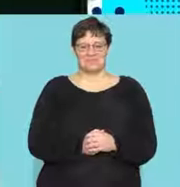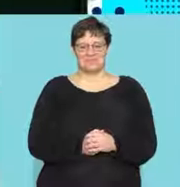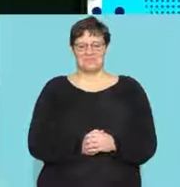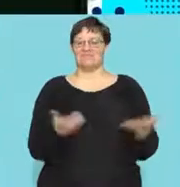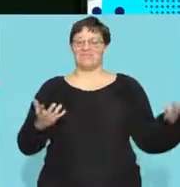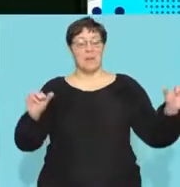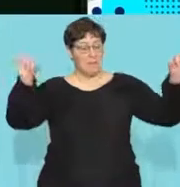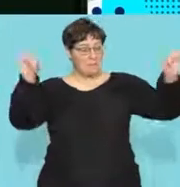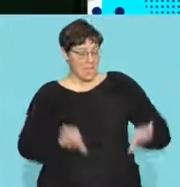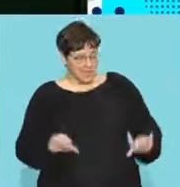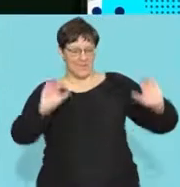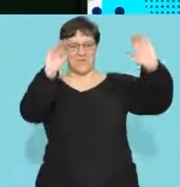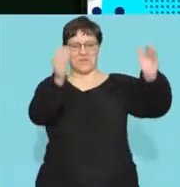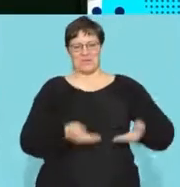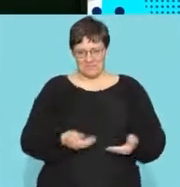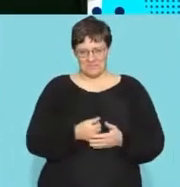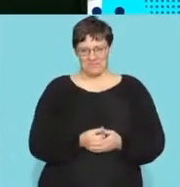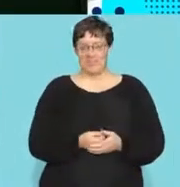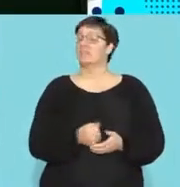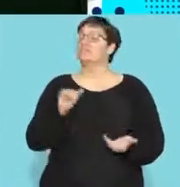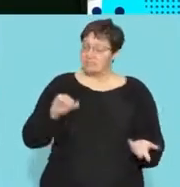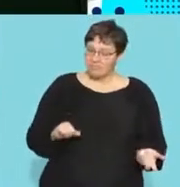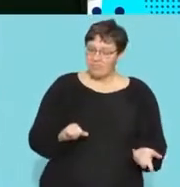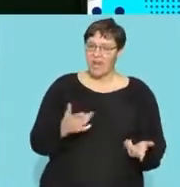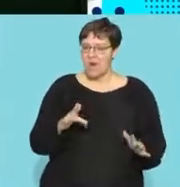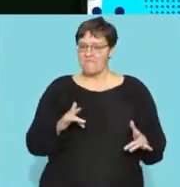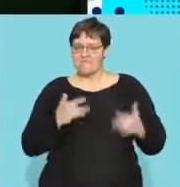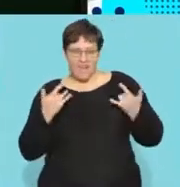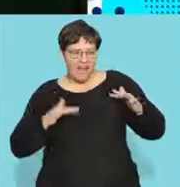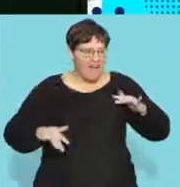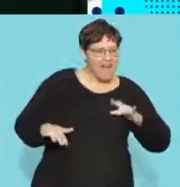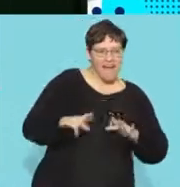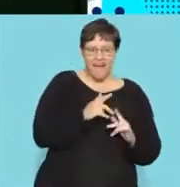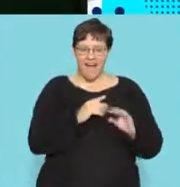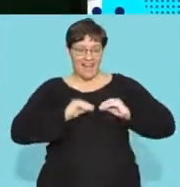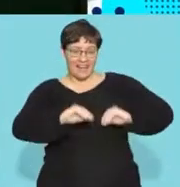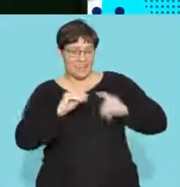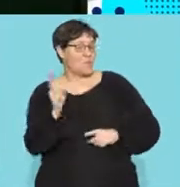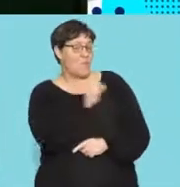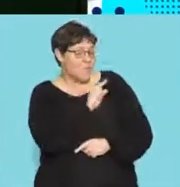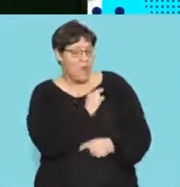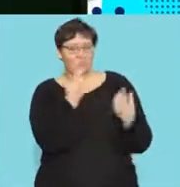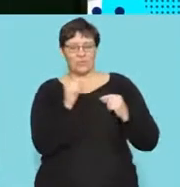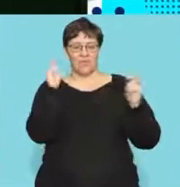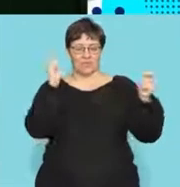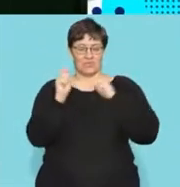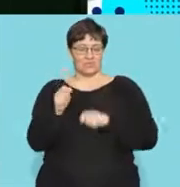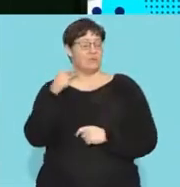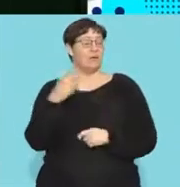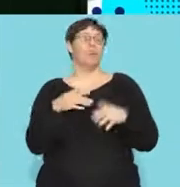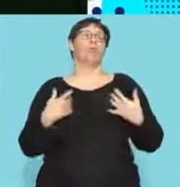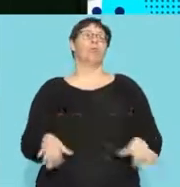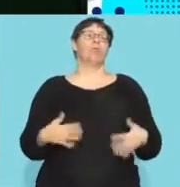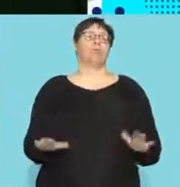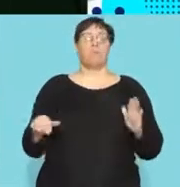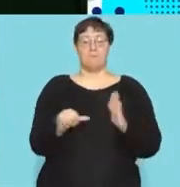Welcome back, accounting boffins. Yes, you can actually feel the vibe in the lesson because we're doing adjustments which are critical